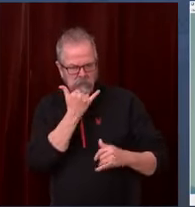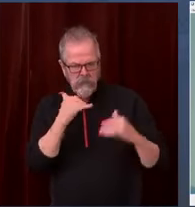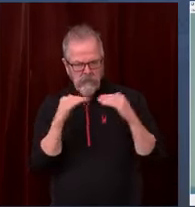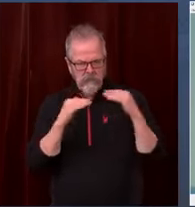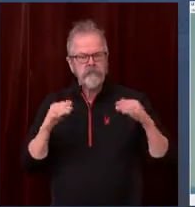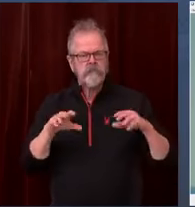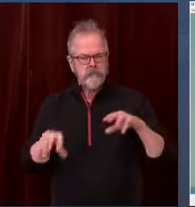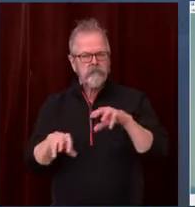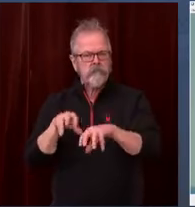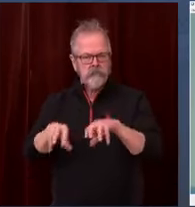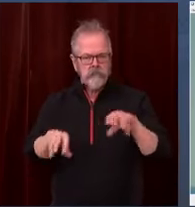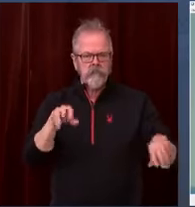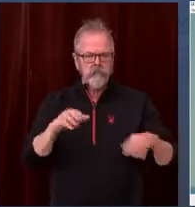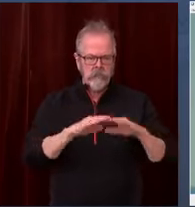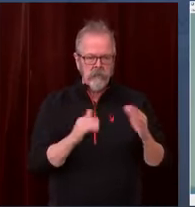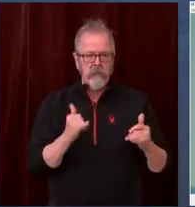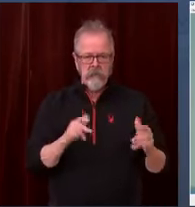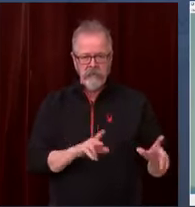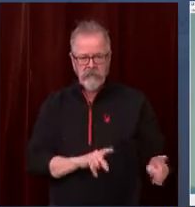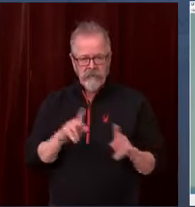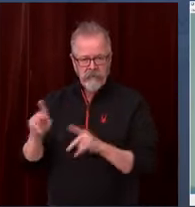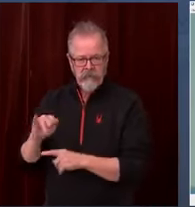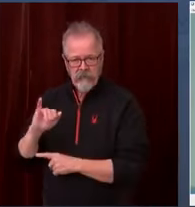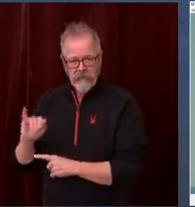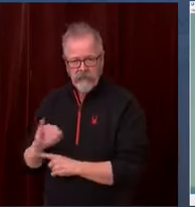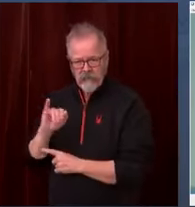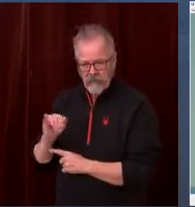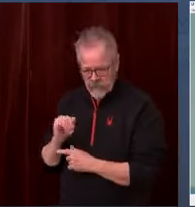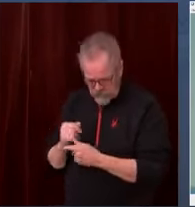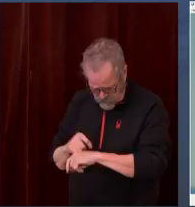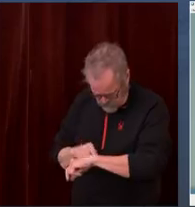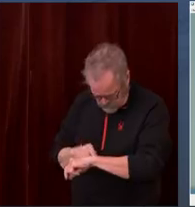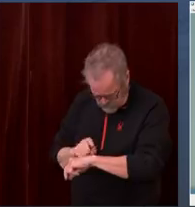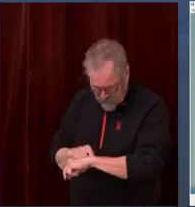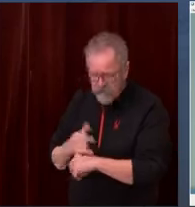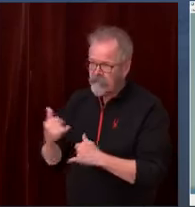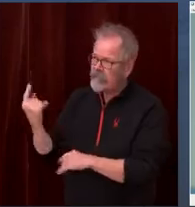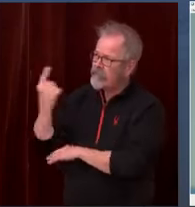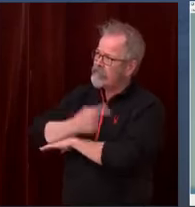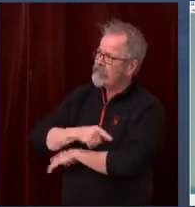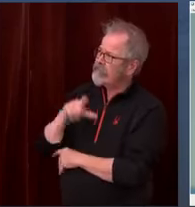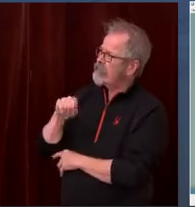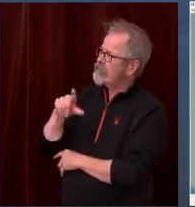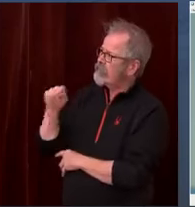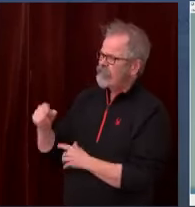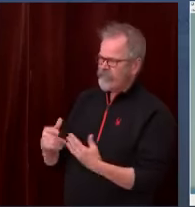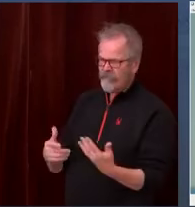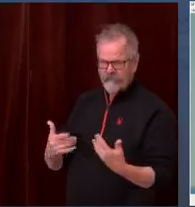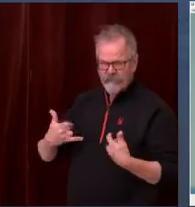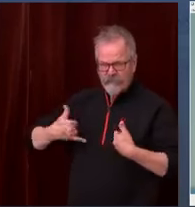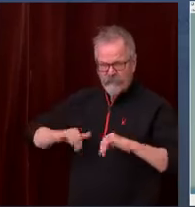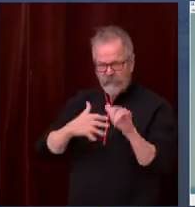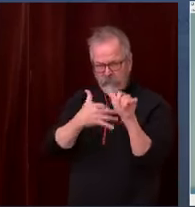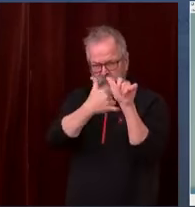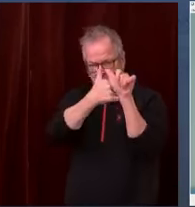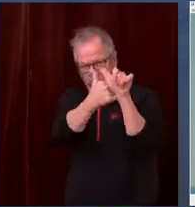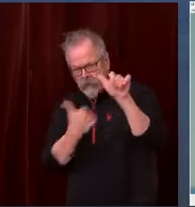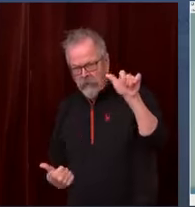unfortunate and regrettable that that takes place in the state of Washington. Insurance